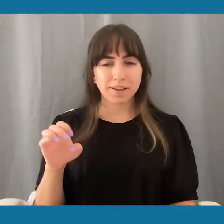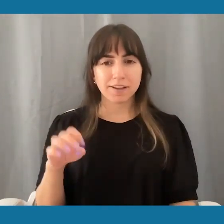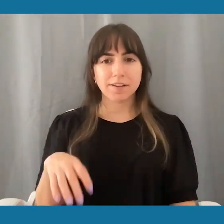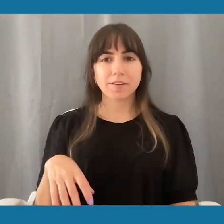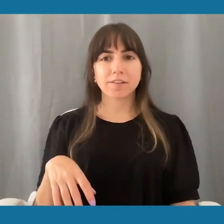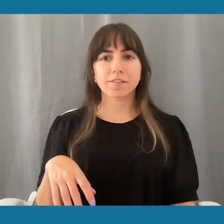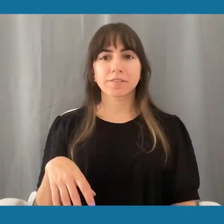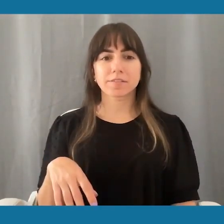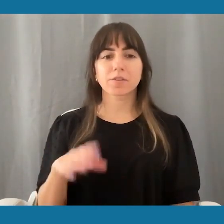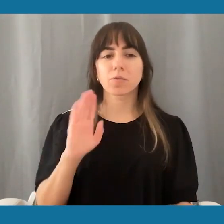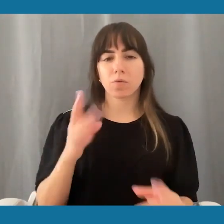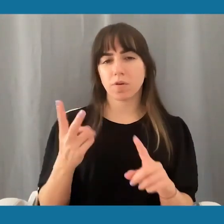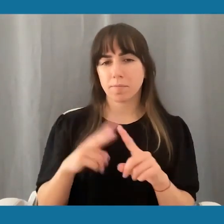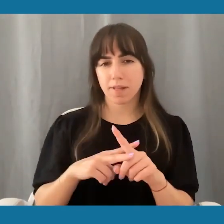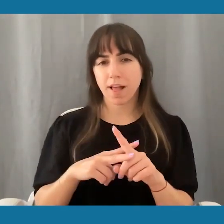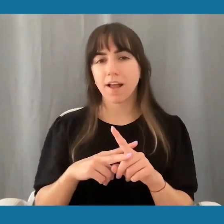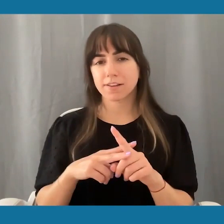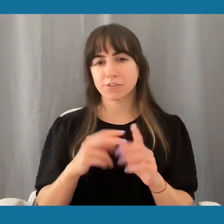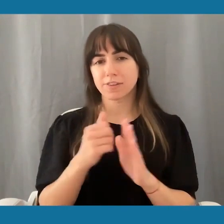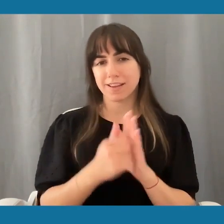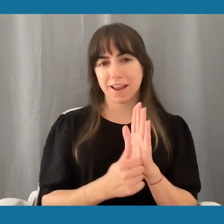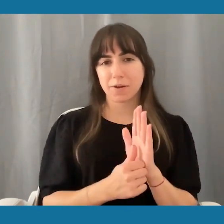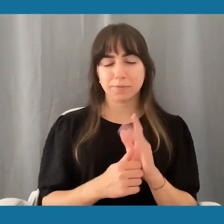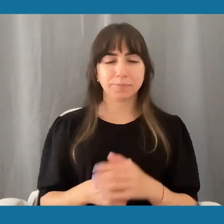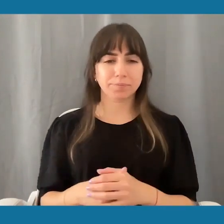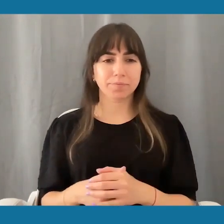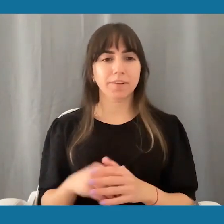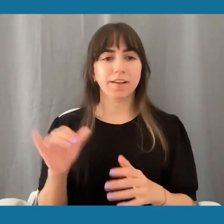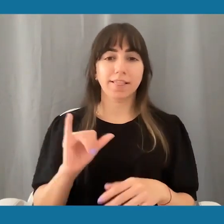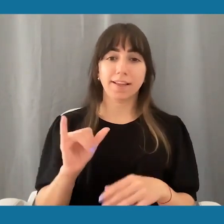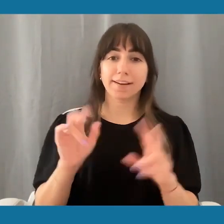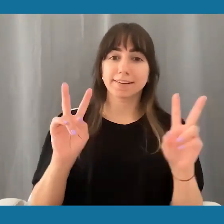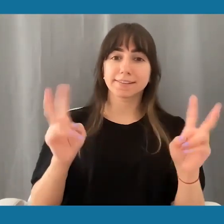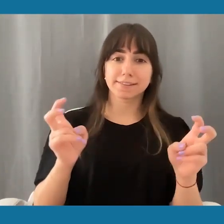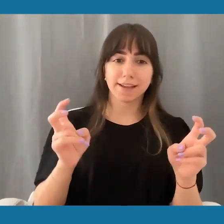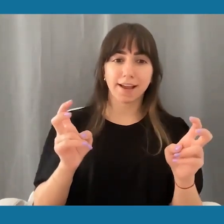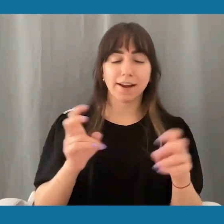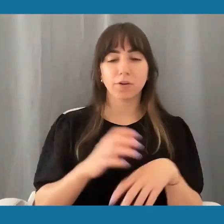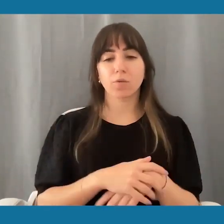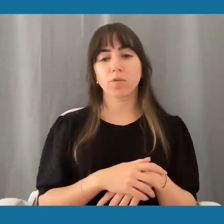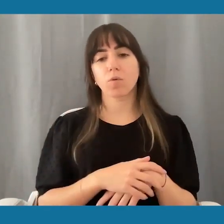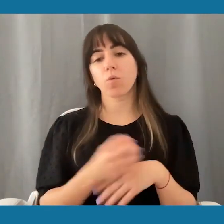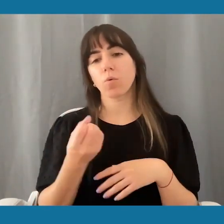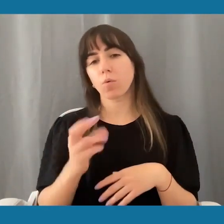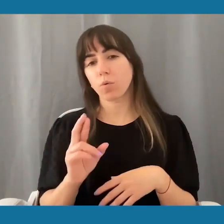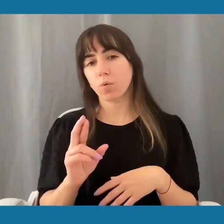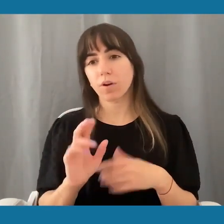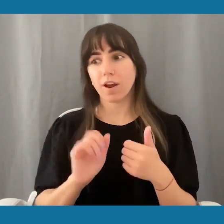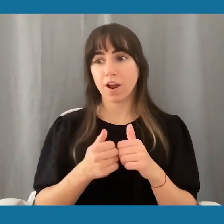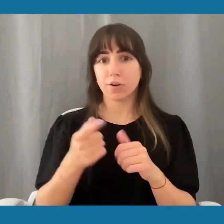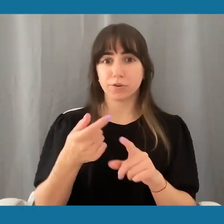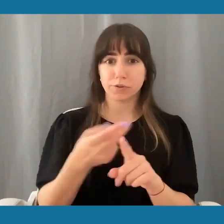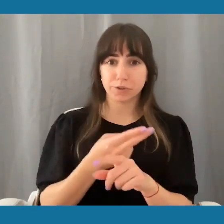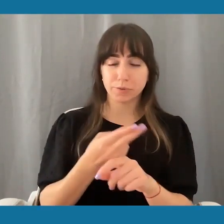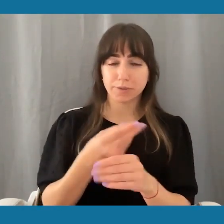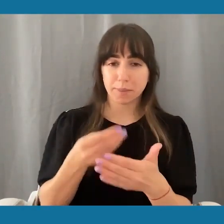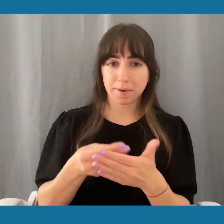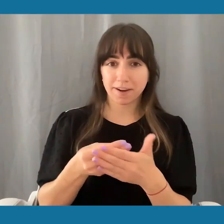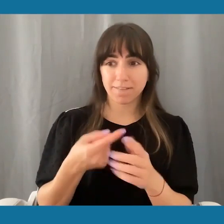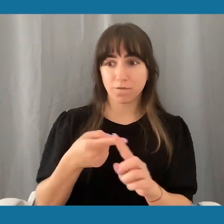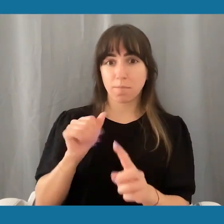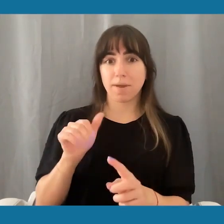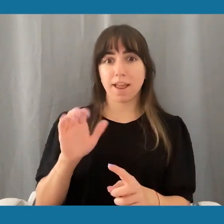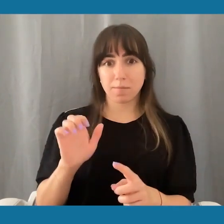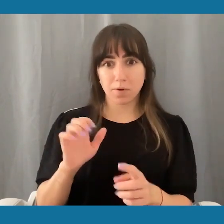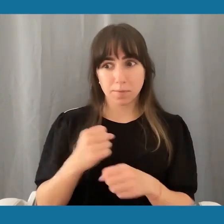or how you utilize funds in the ABLE account and making sure that that beneficiary doesn't have access to the ABLE account. So just